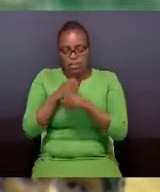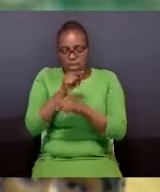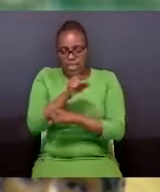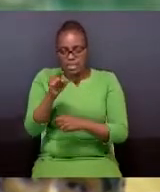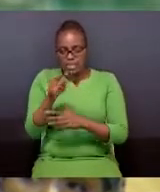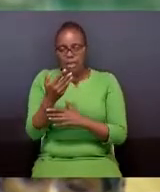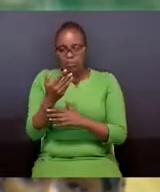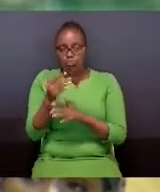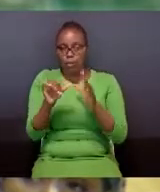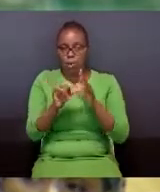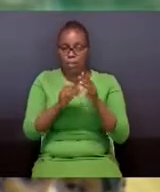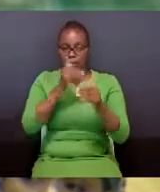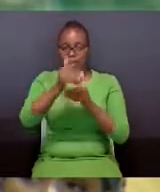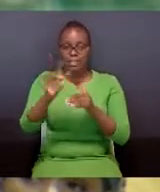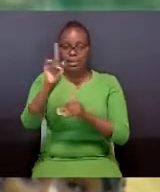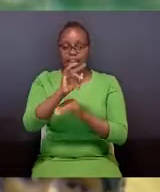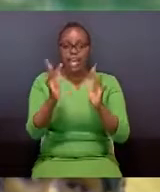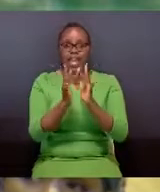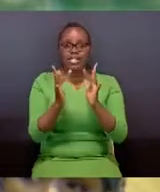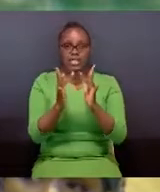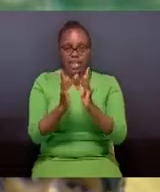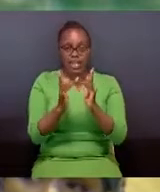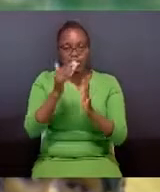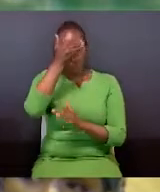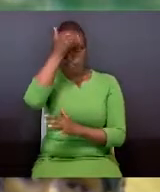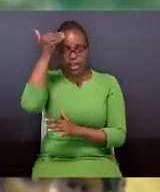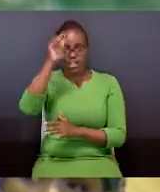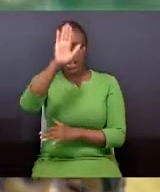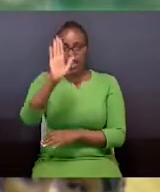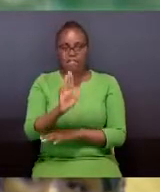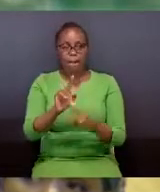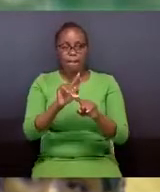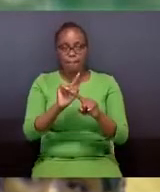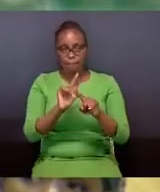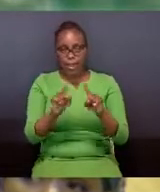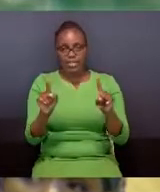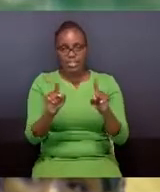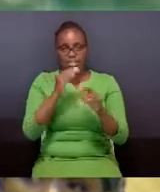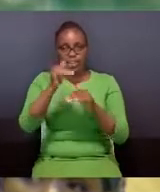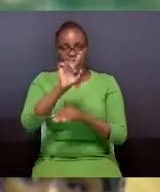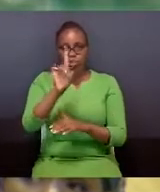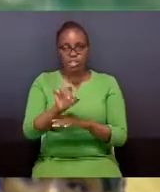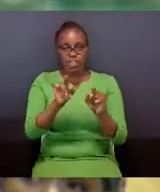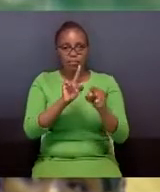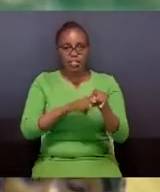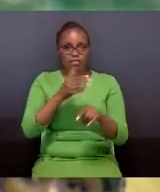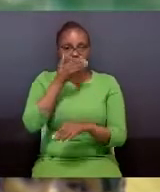of them tomorrow, the next day, and the internet these days never forgets. But we can come to our next question, and while you're still on the microphone,